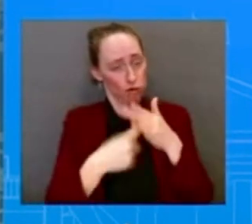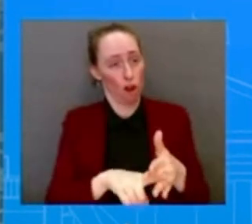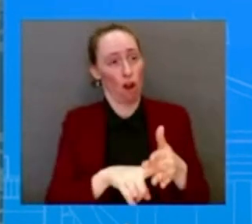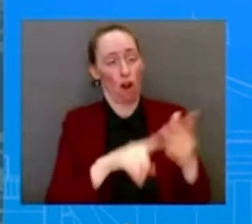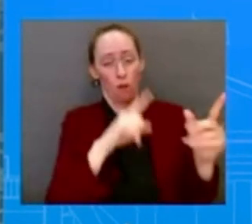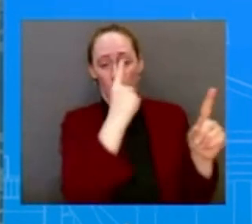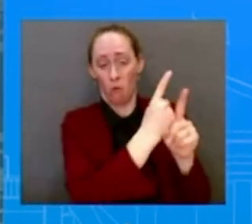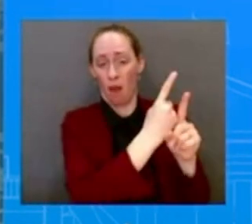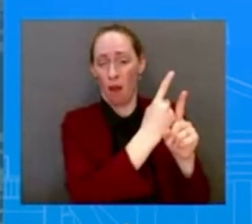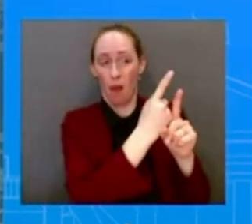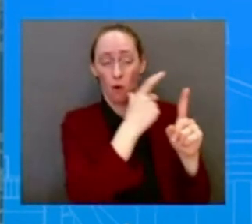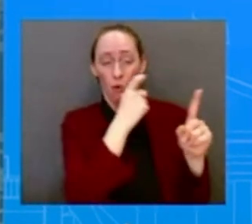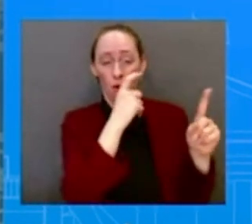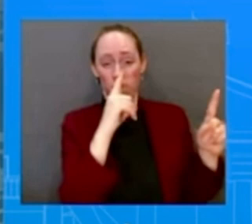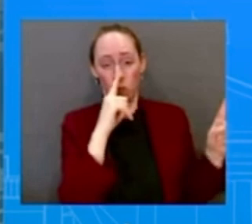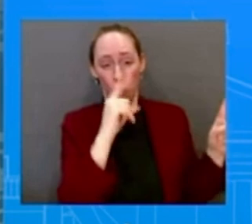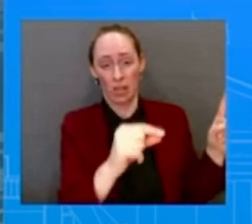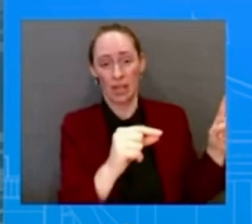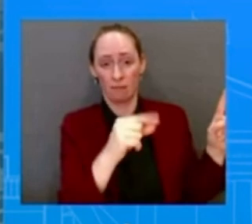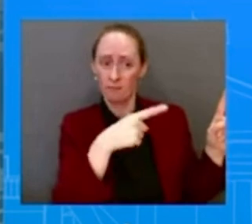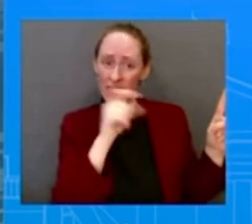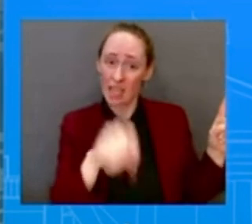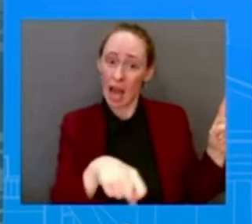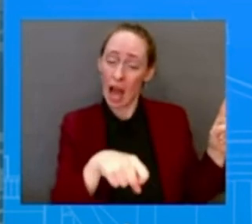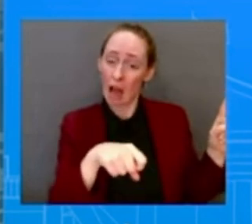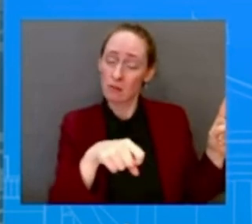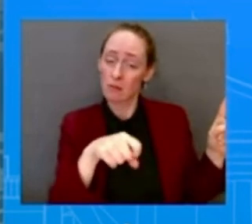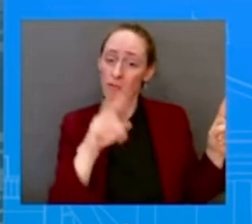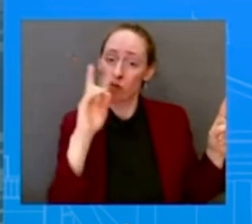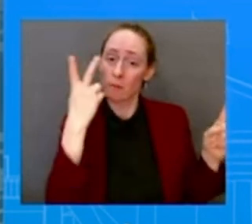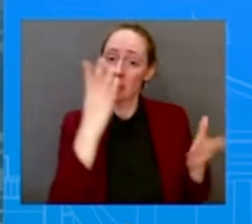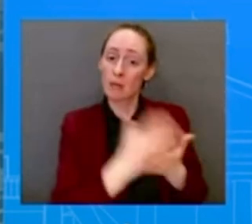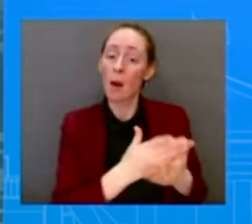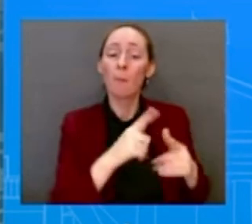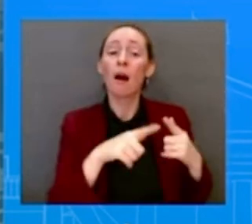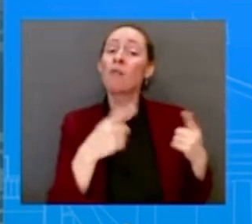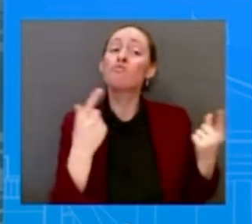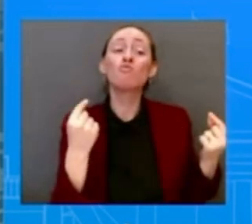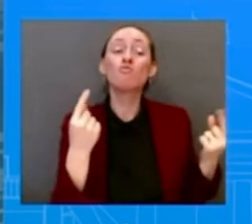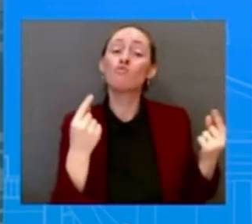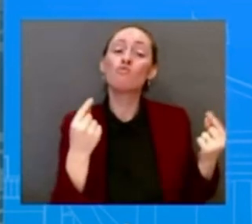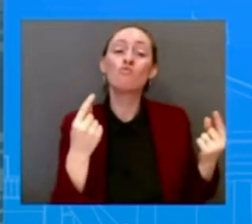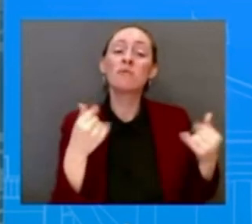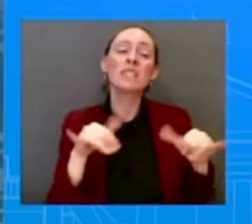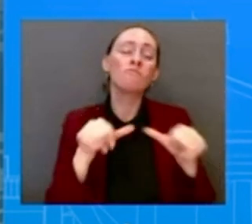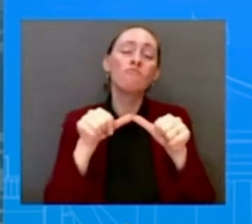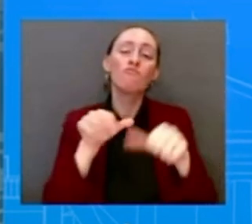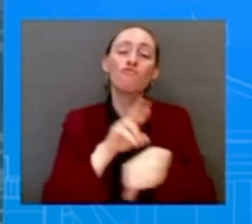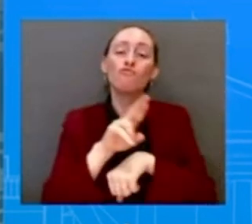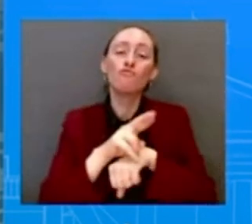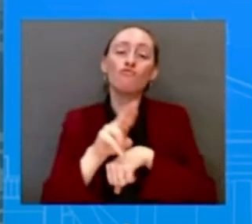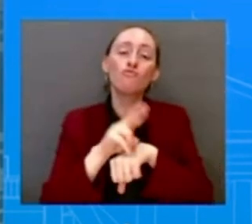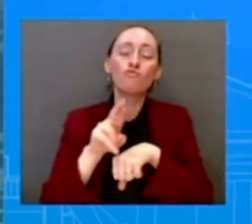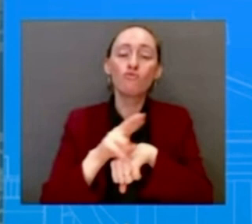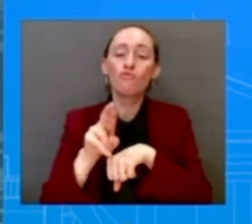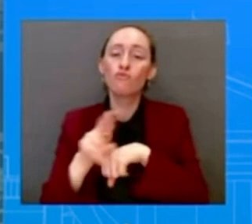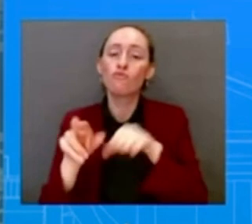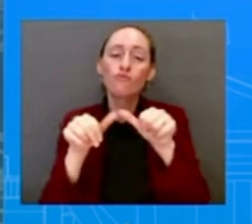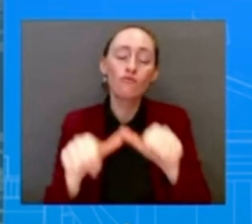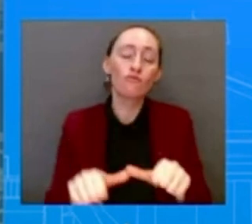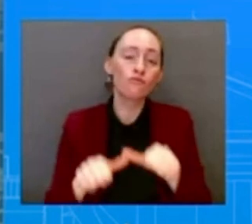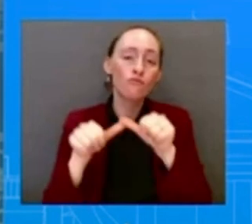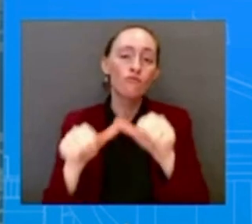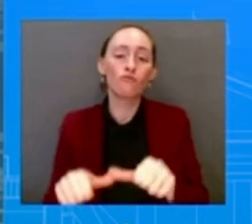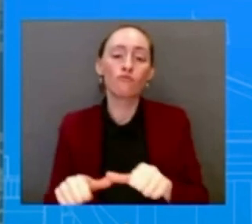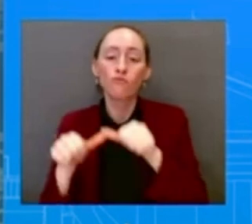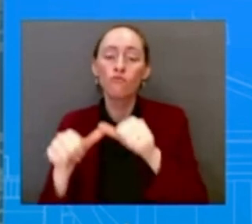Instead, he's firing cruise missiles into energy and power infrastructure and trying to knock out the lights and knock out the heat so the Ukrainian people suffer